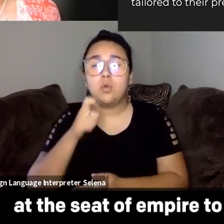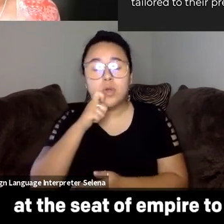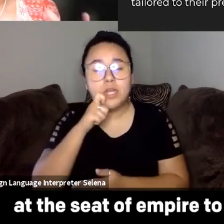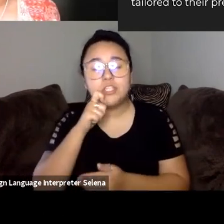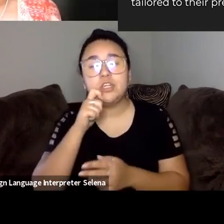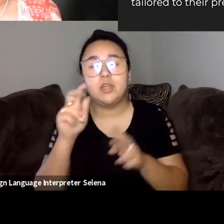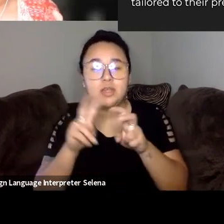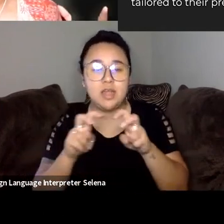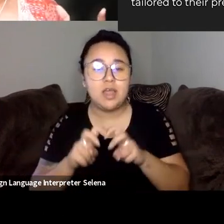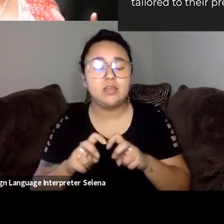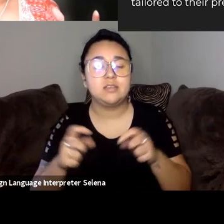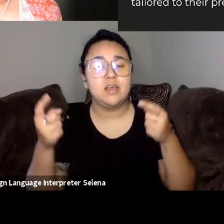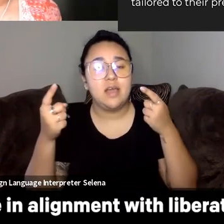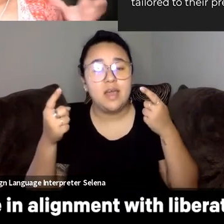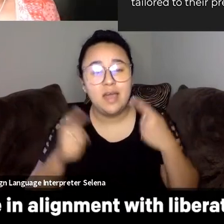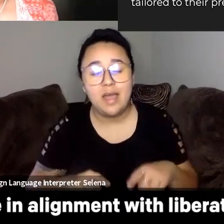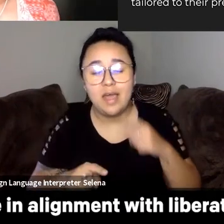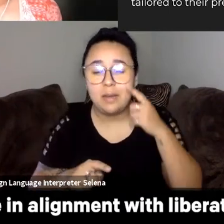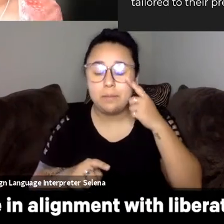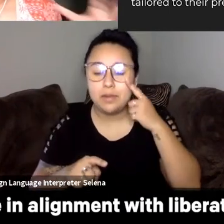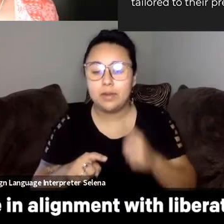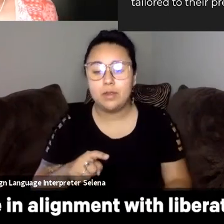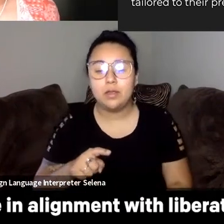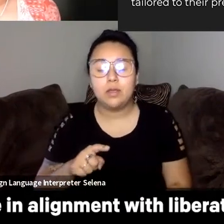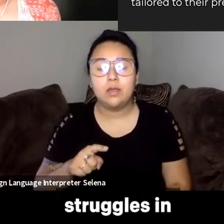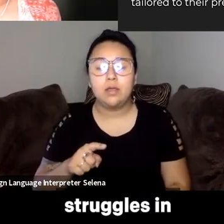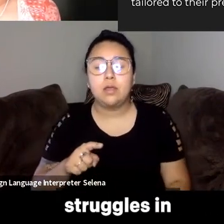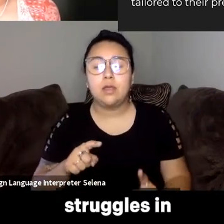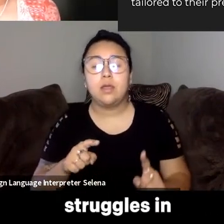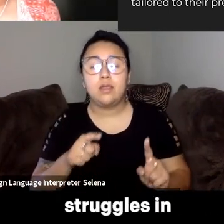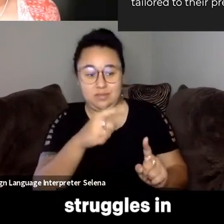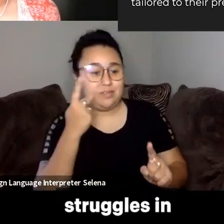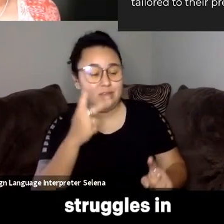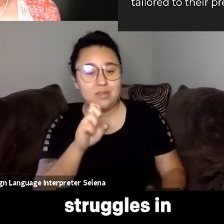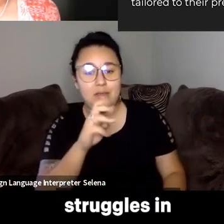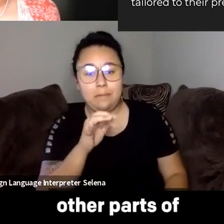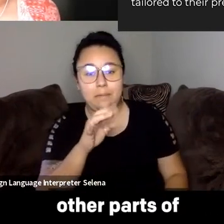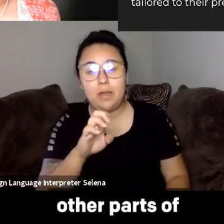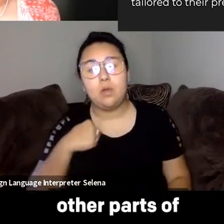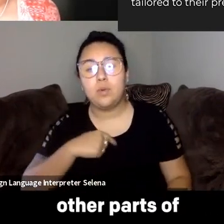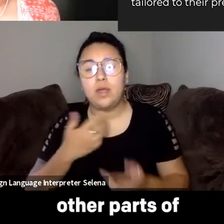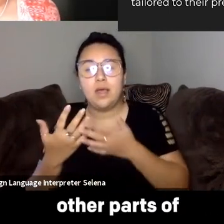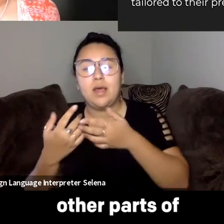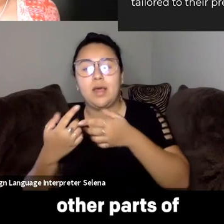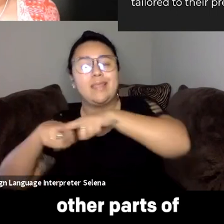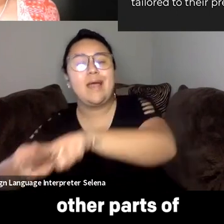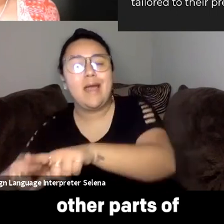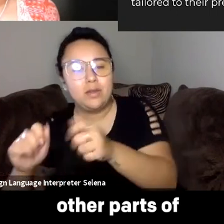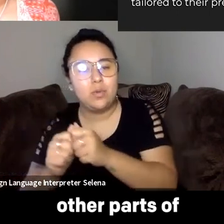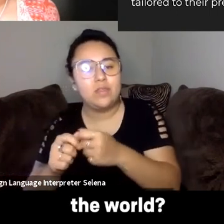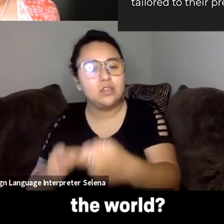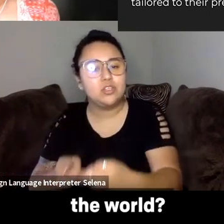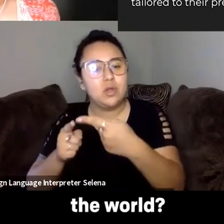of empire to be in alignment with liberatory struggles in other parts